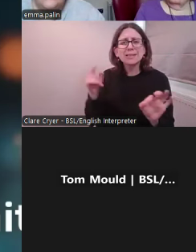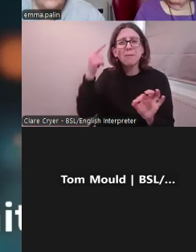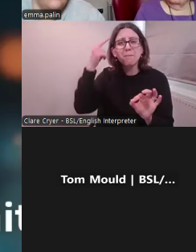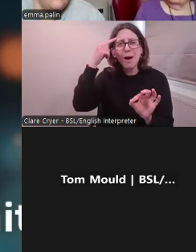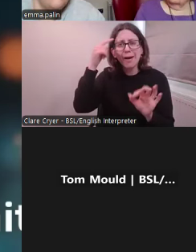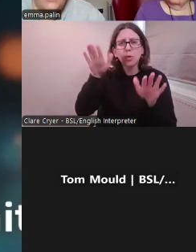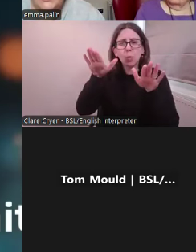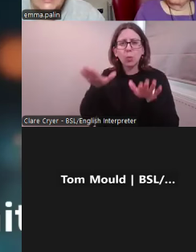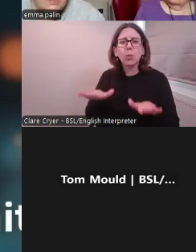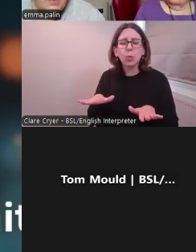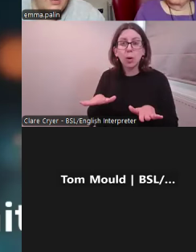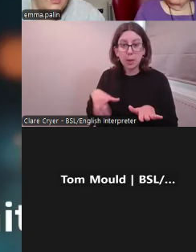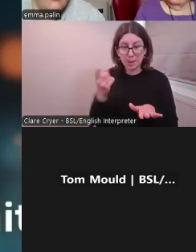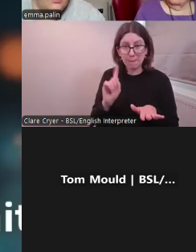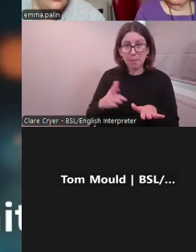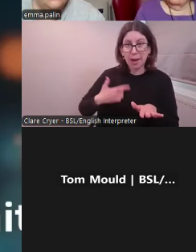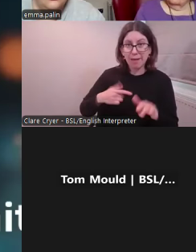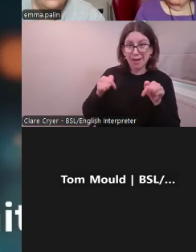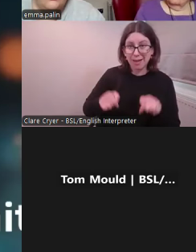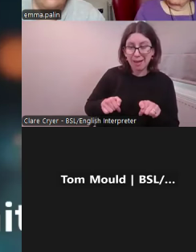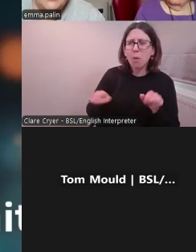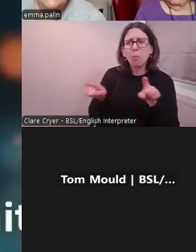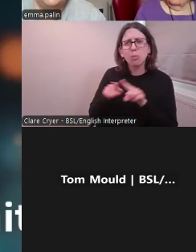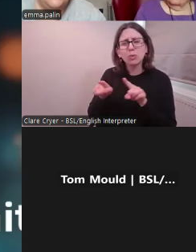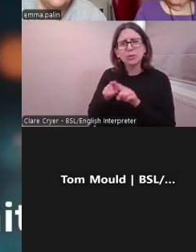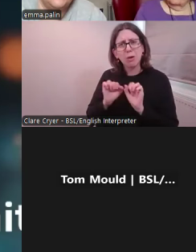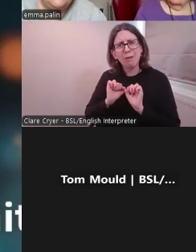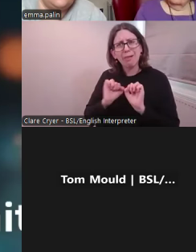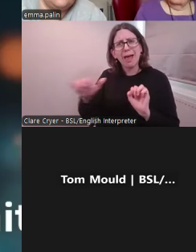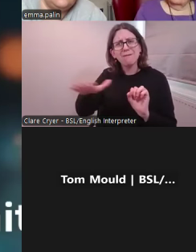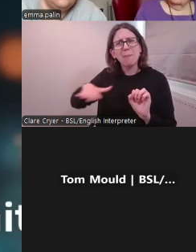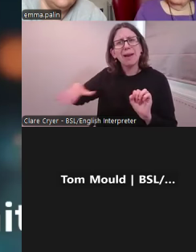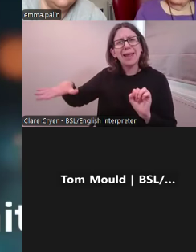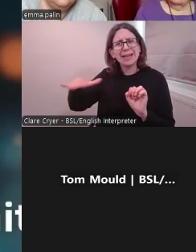but for the families that might have a loved one residing with us.